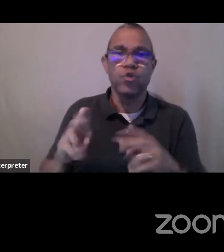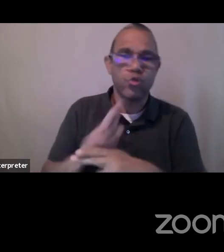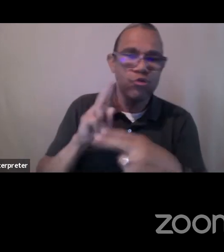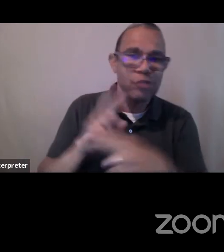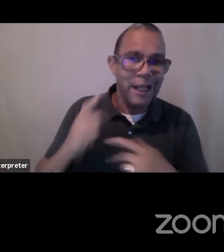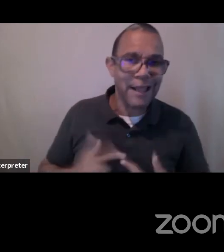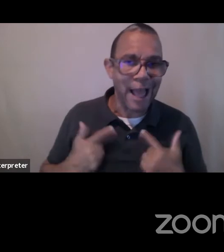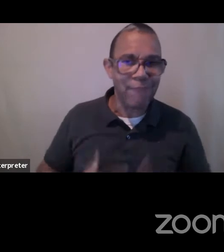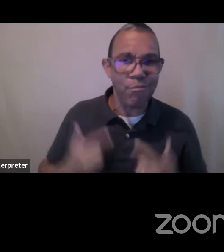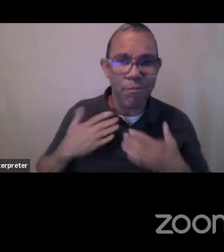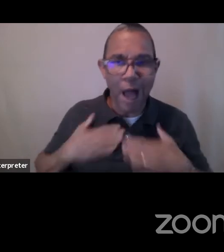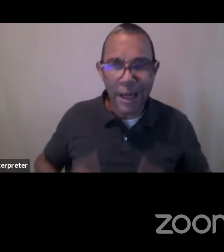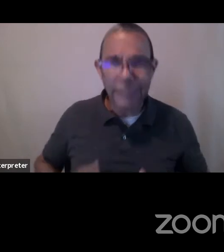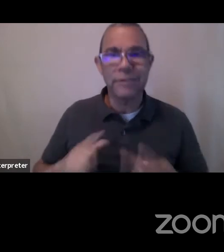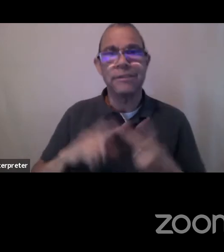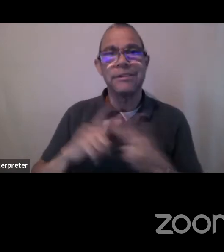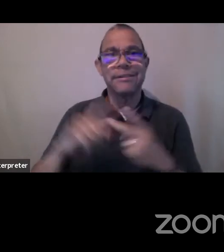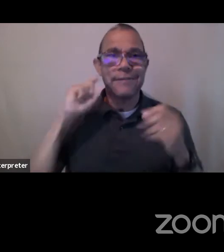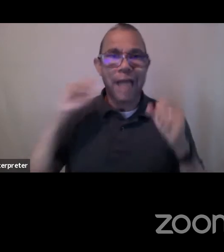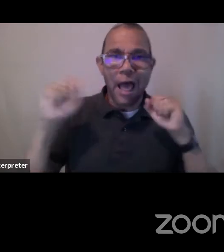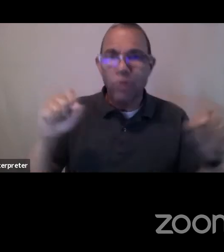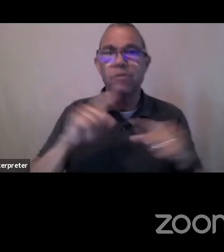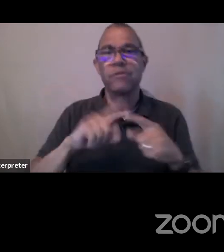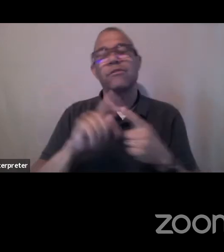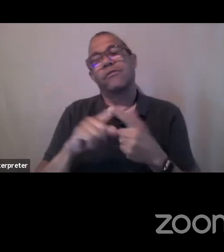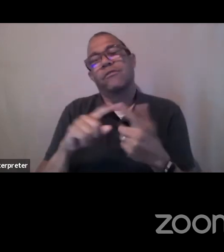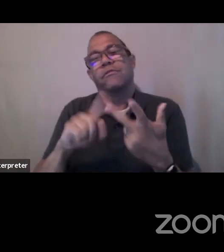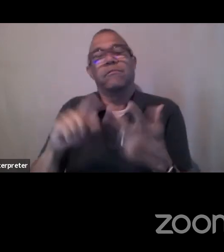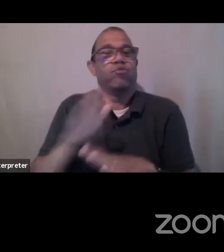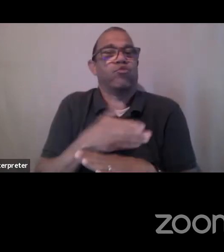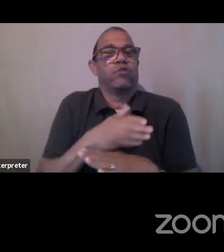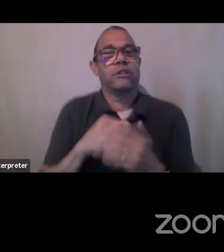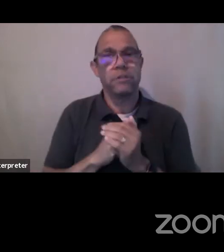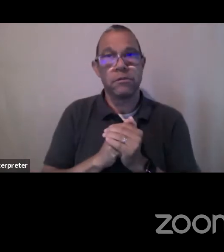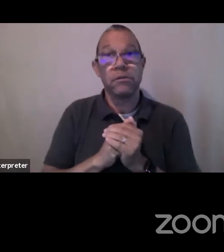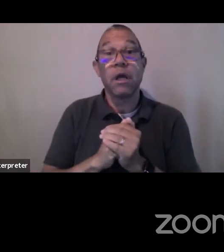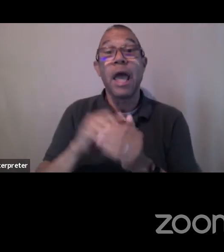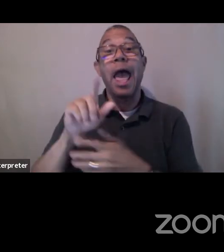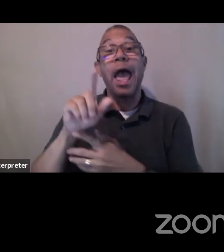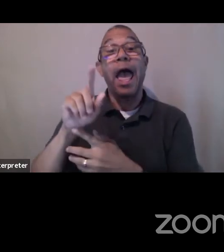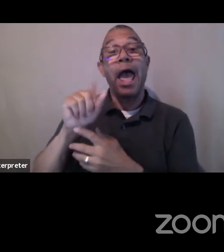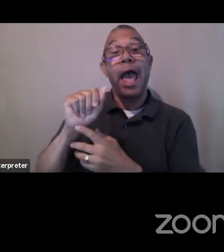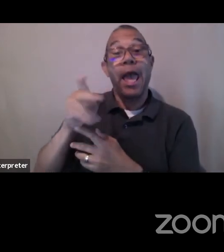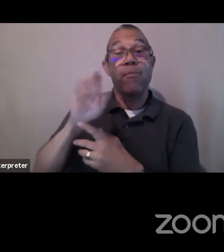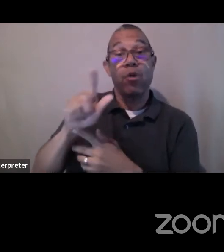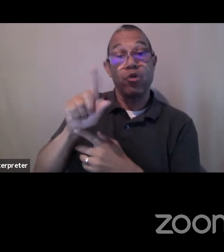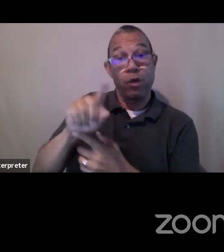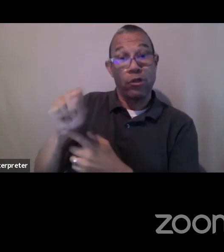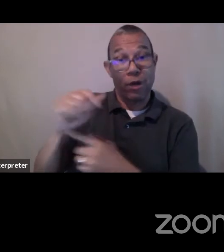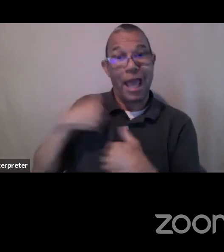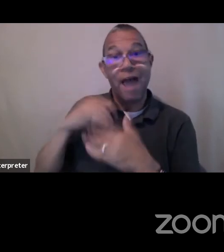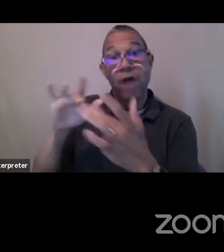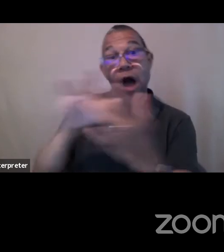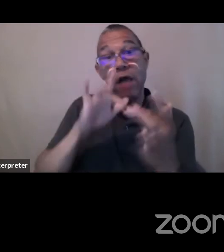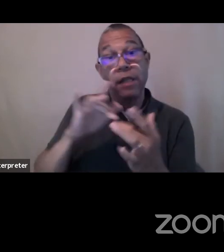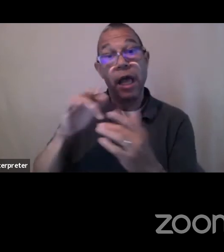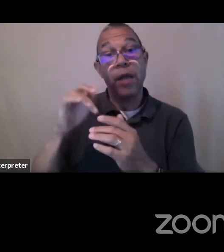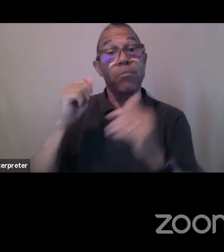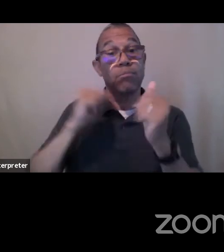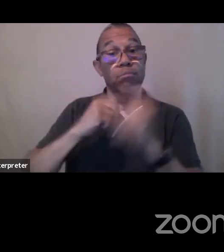sound. In April 2020, he directed an online performance of Waiting for Godot, with four actors performing